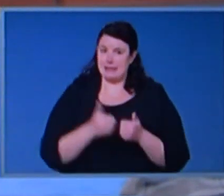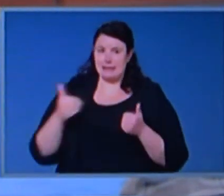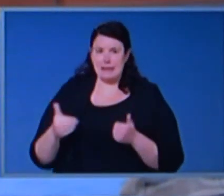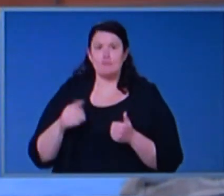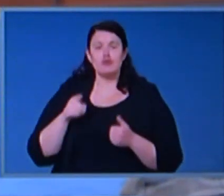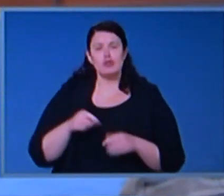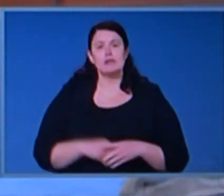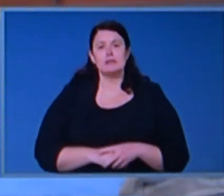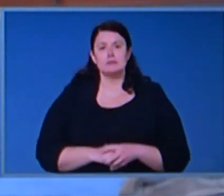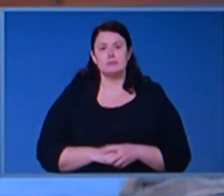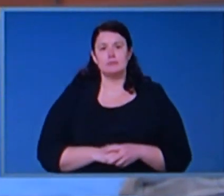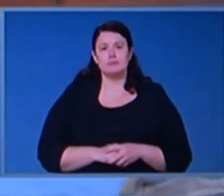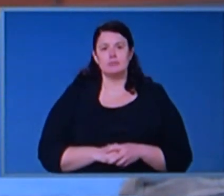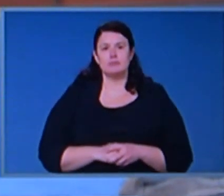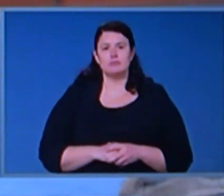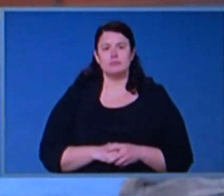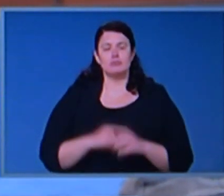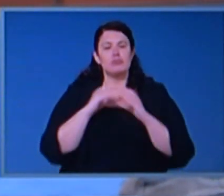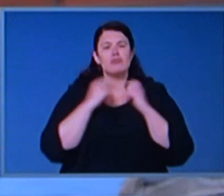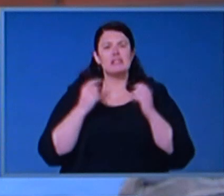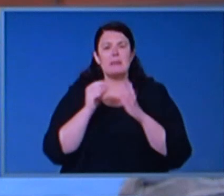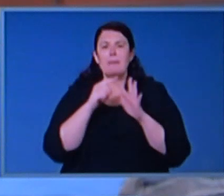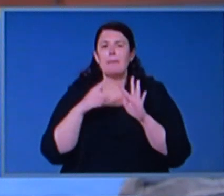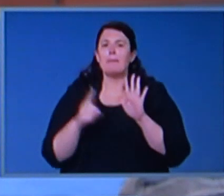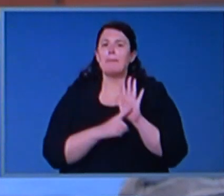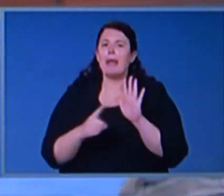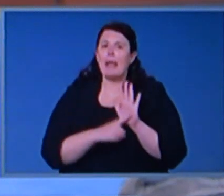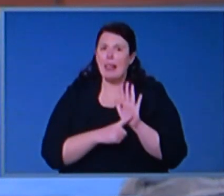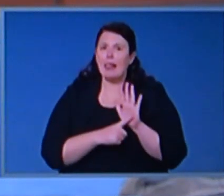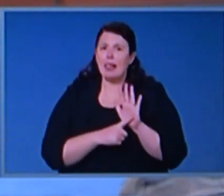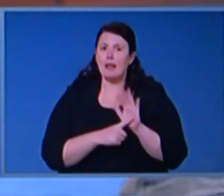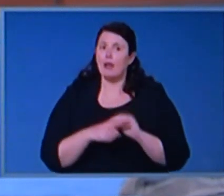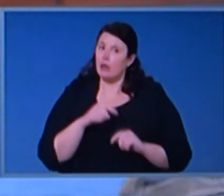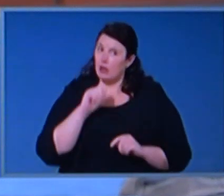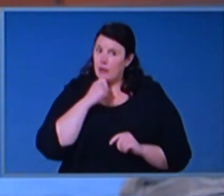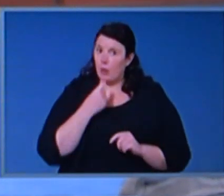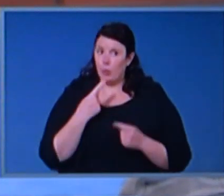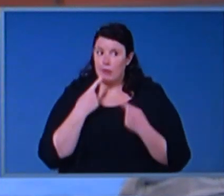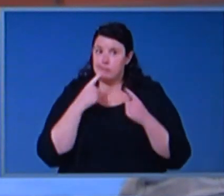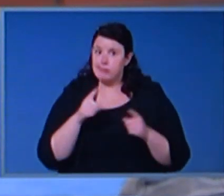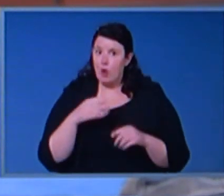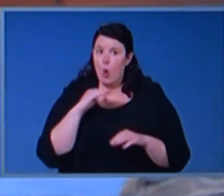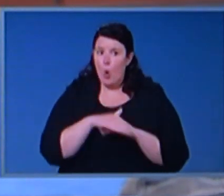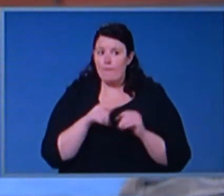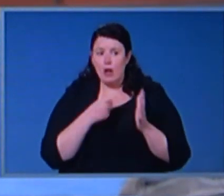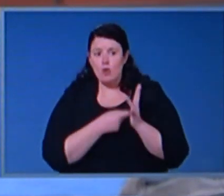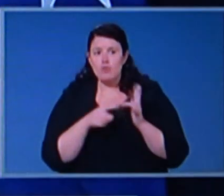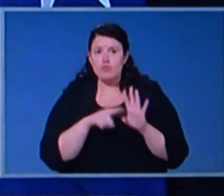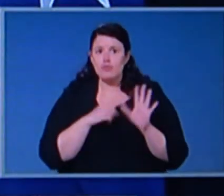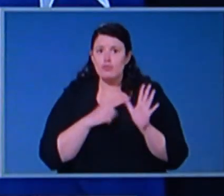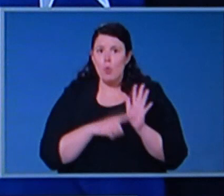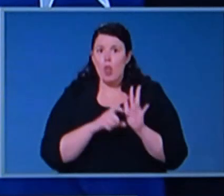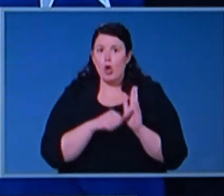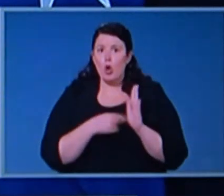been finalised, will the federal government release the redacted parts of the Royal Commission into Well, that's been worked through by the